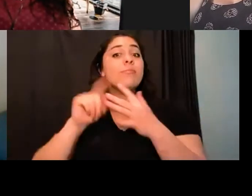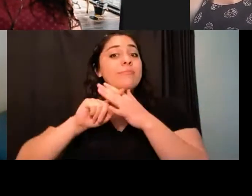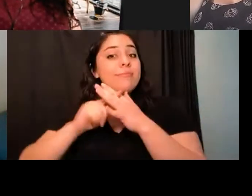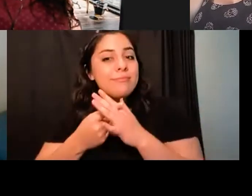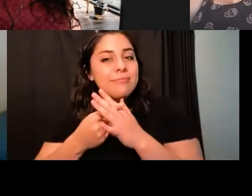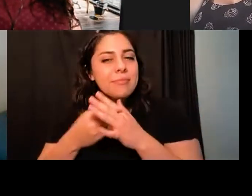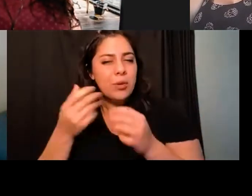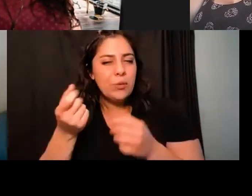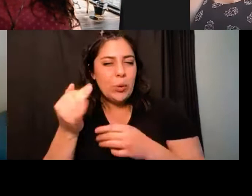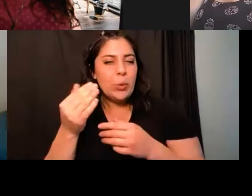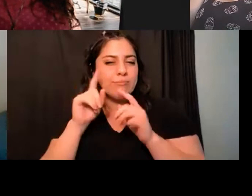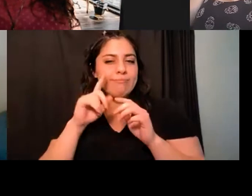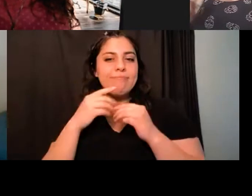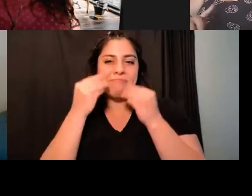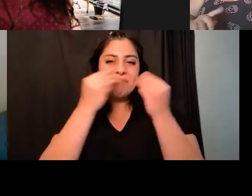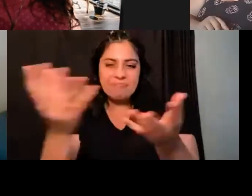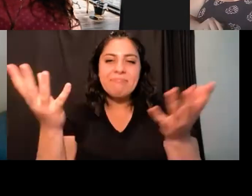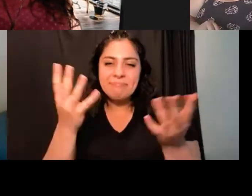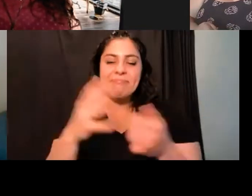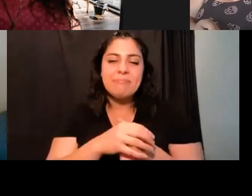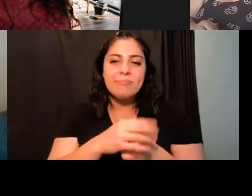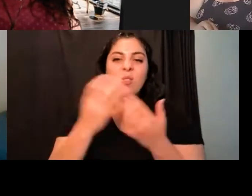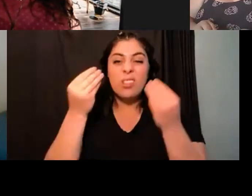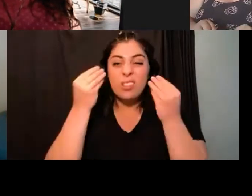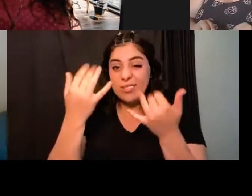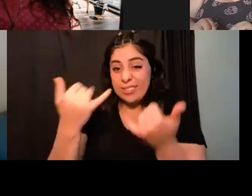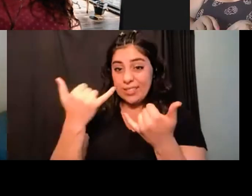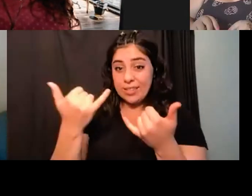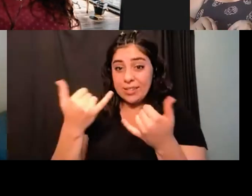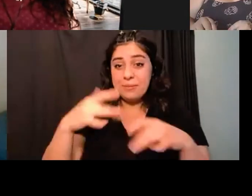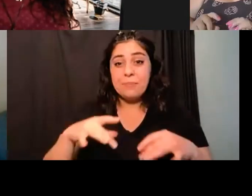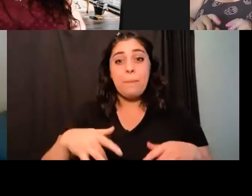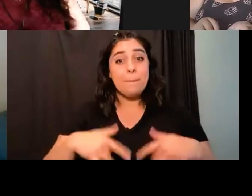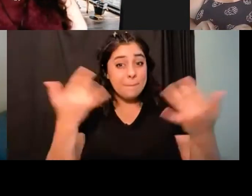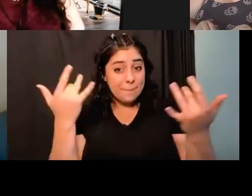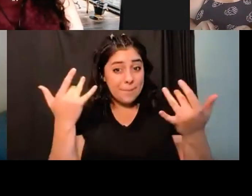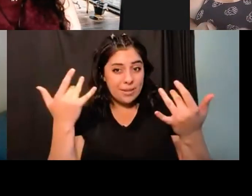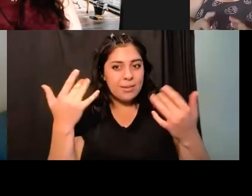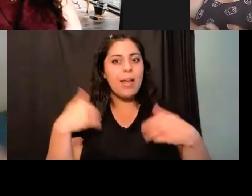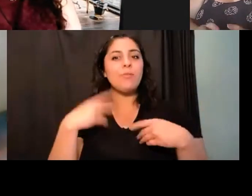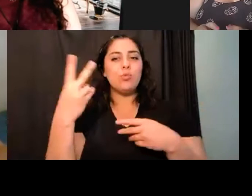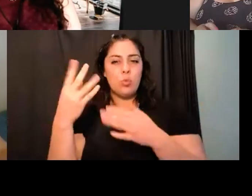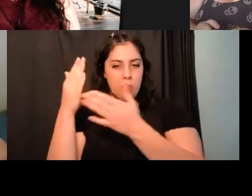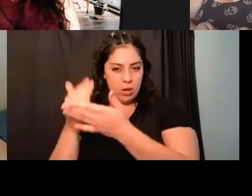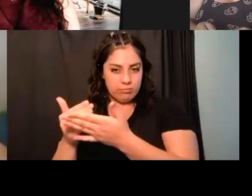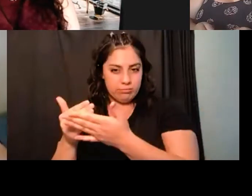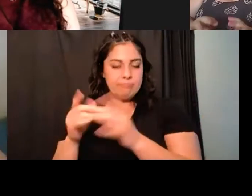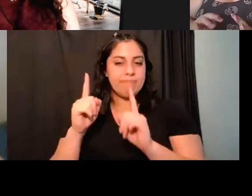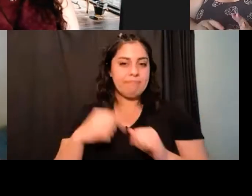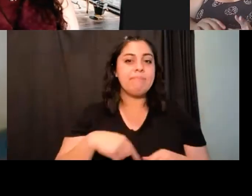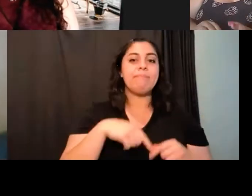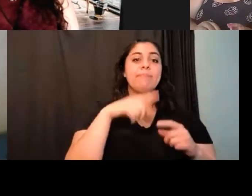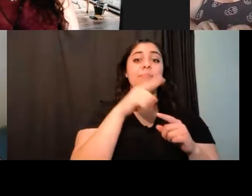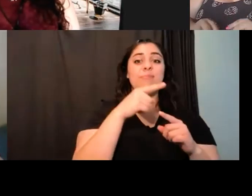just a couple of announcements. First of all, we want to let you know that today's special event involves two pieces. The first part will be